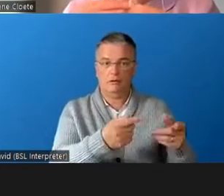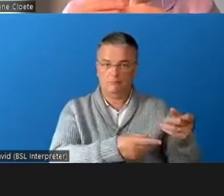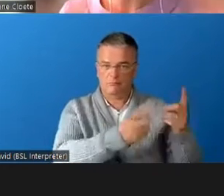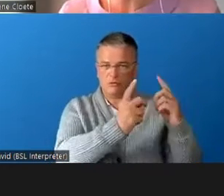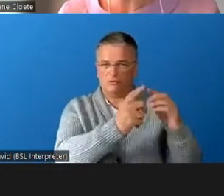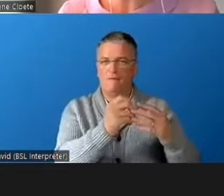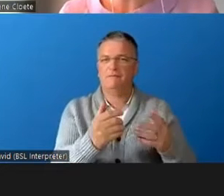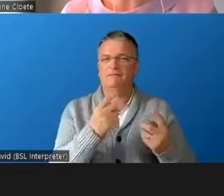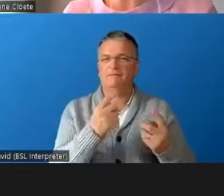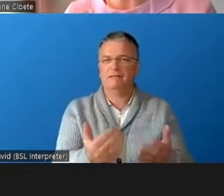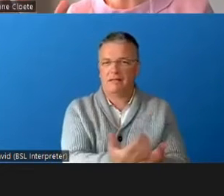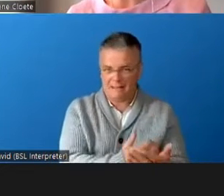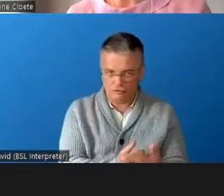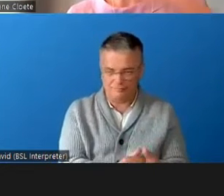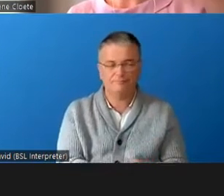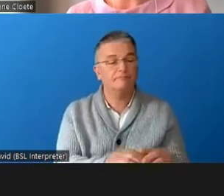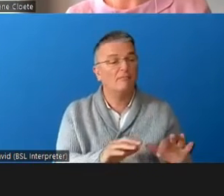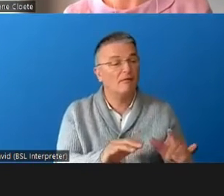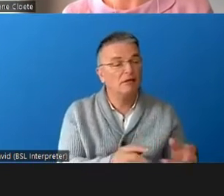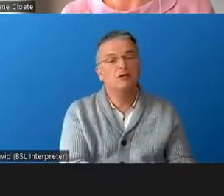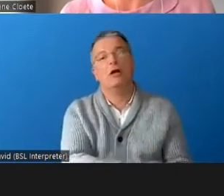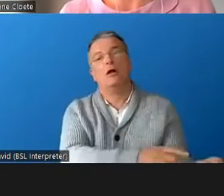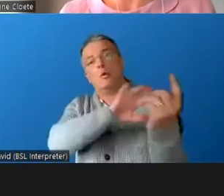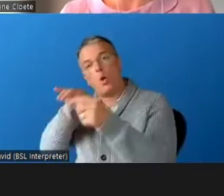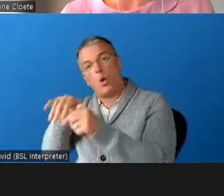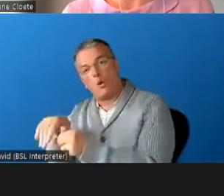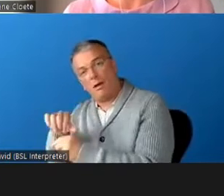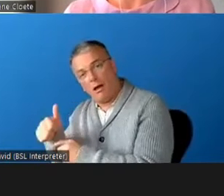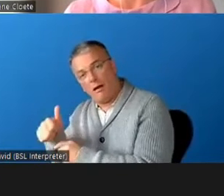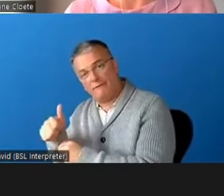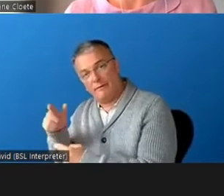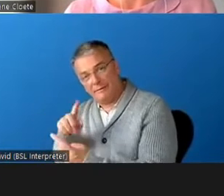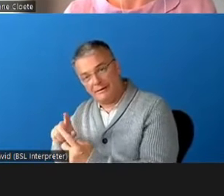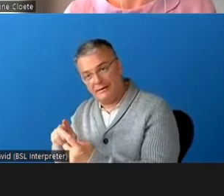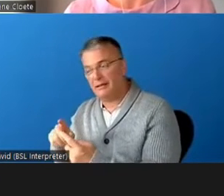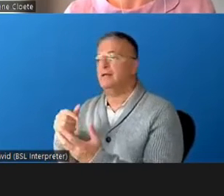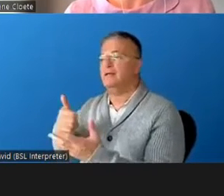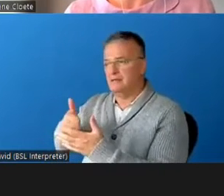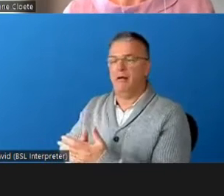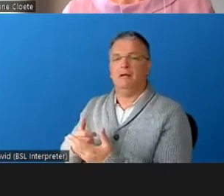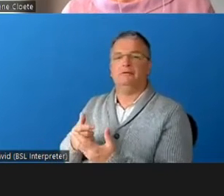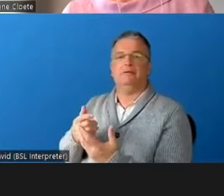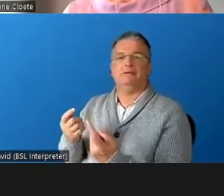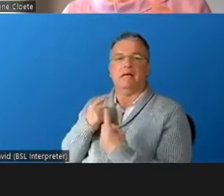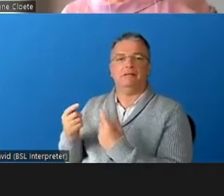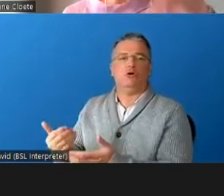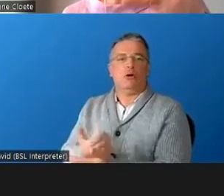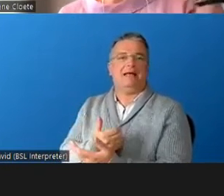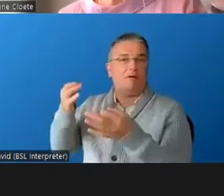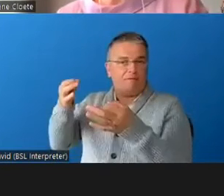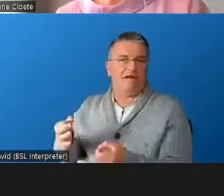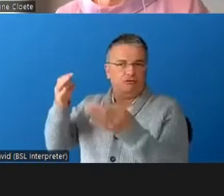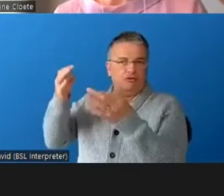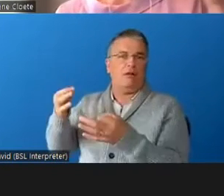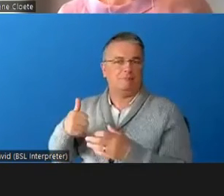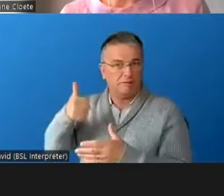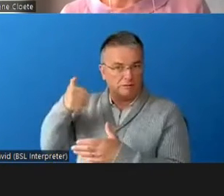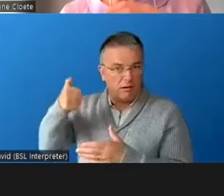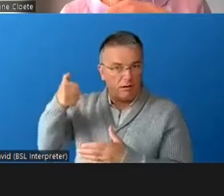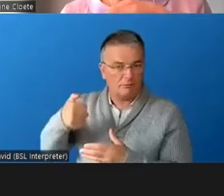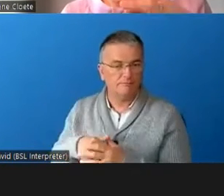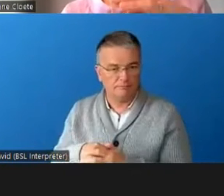then they went home after the meeting and then data collection officially started. Then in these